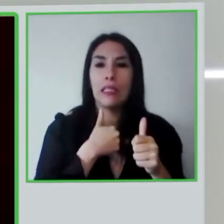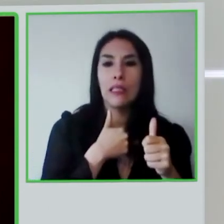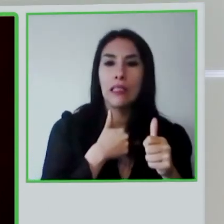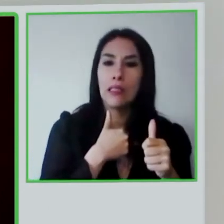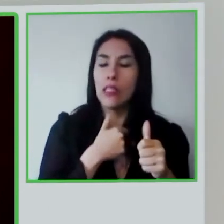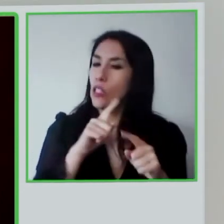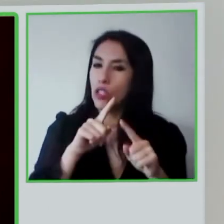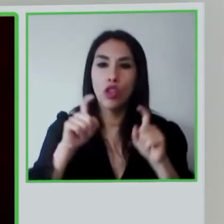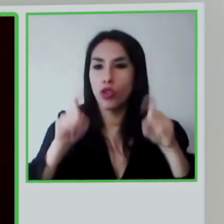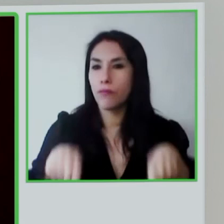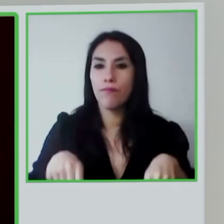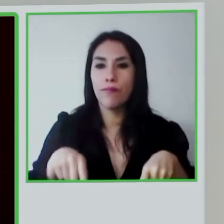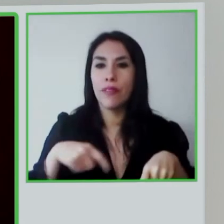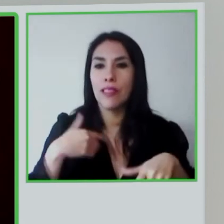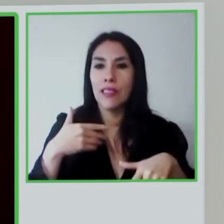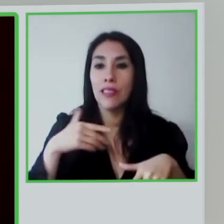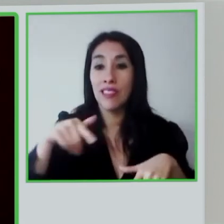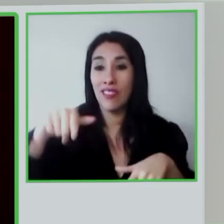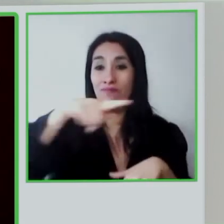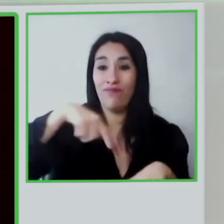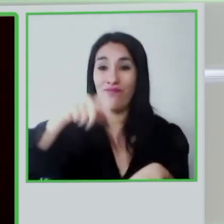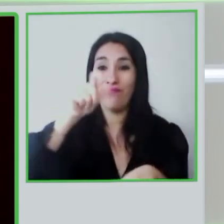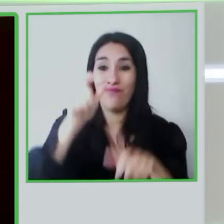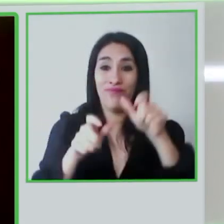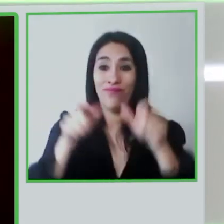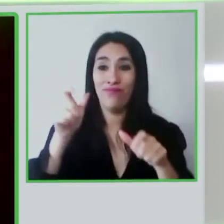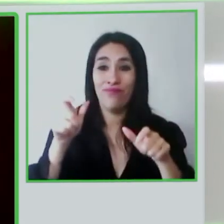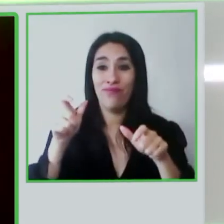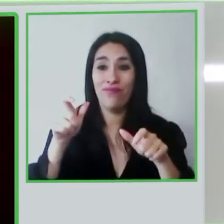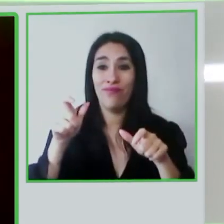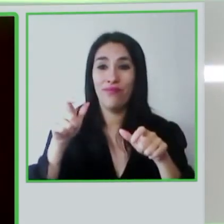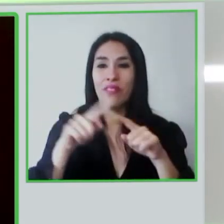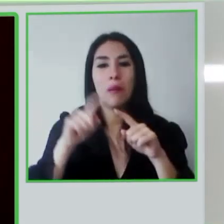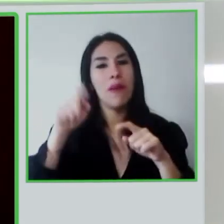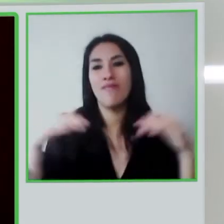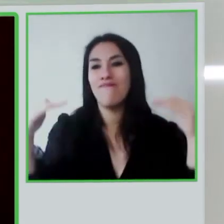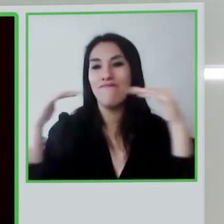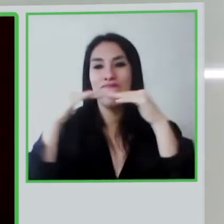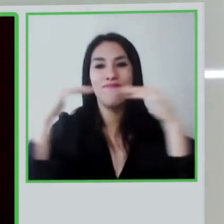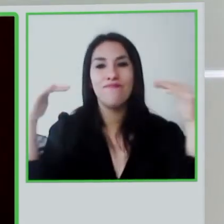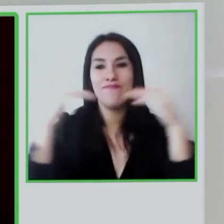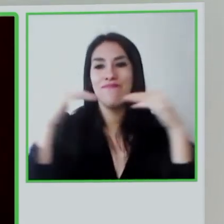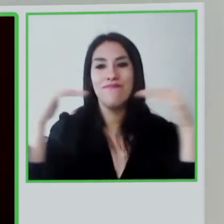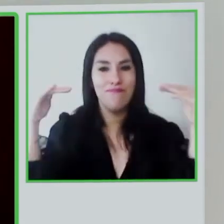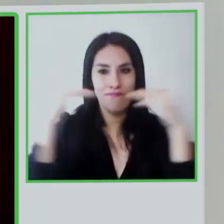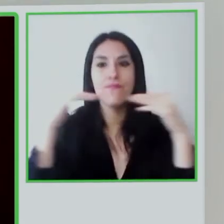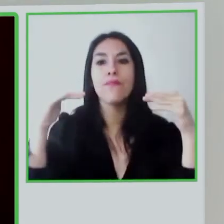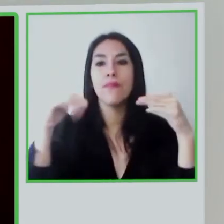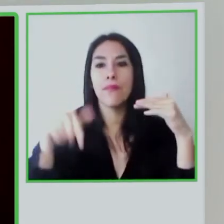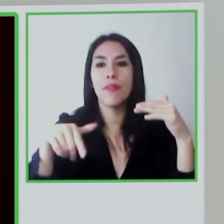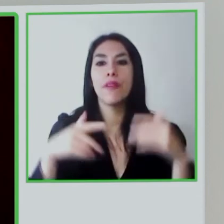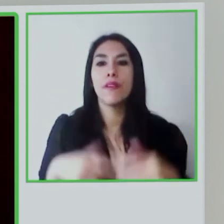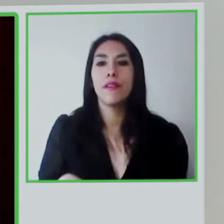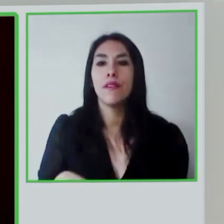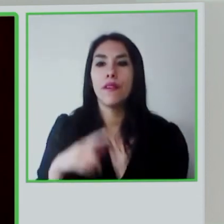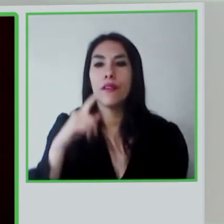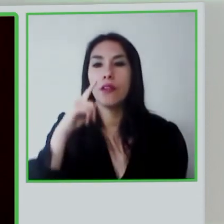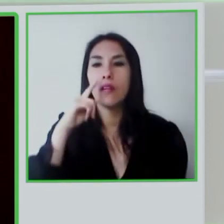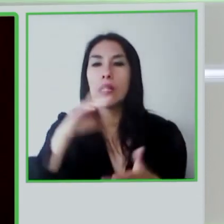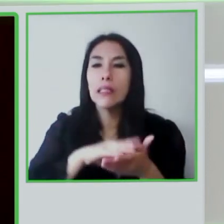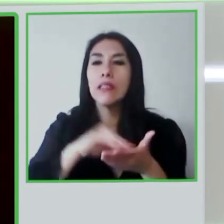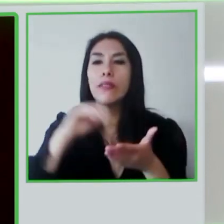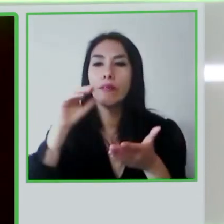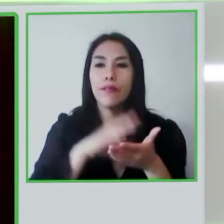focus and treating everyone in the same way. But we need to learn about the opportunities and try people in a just